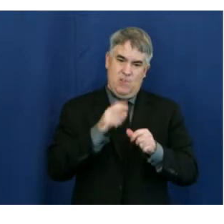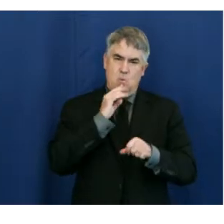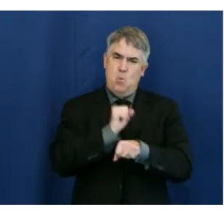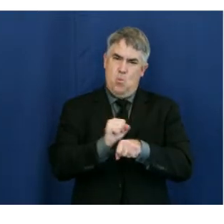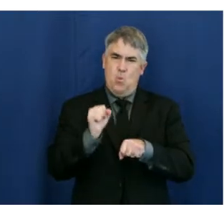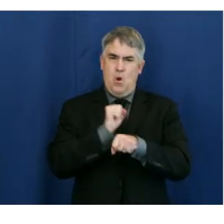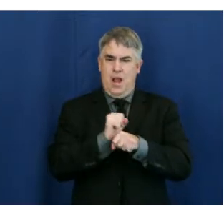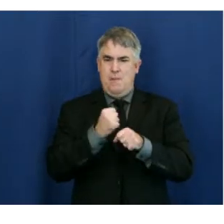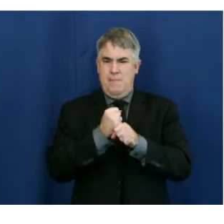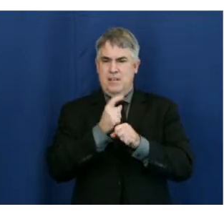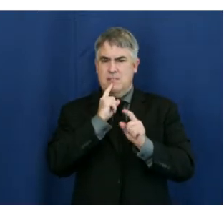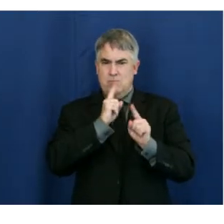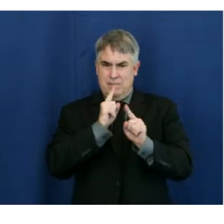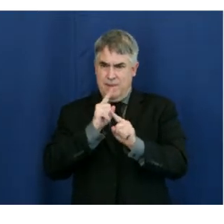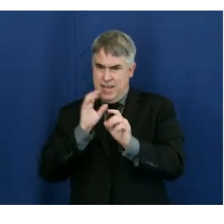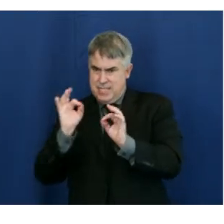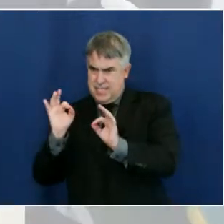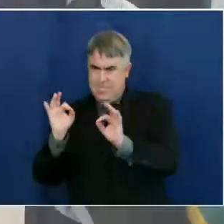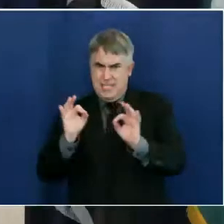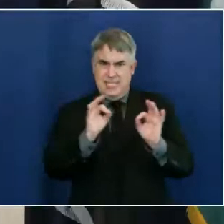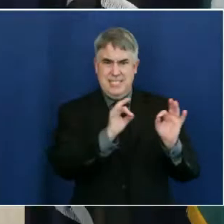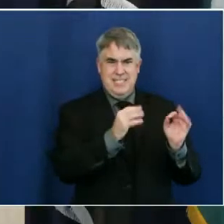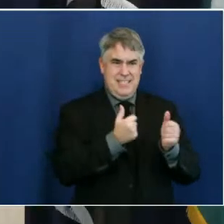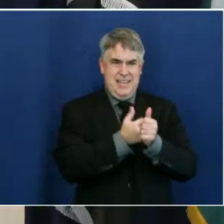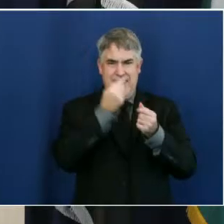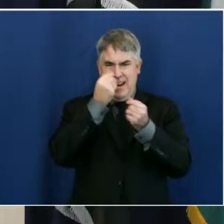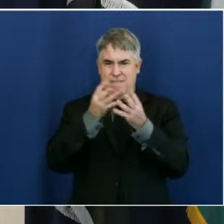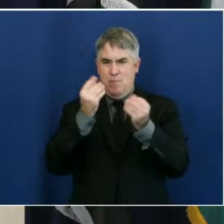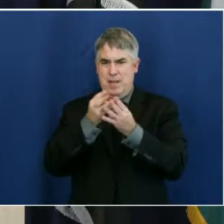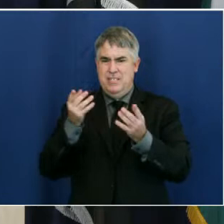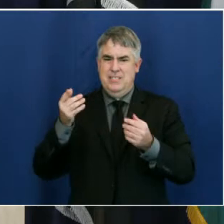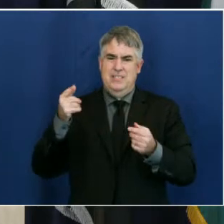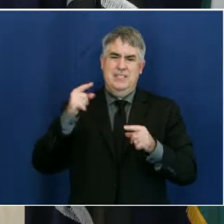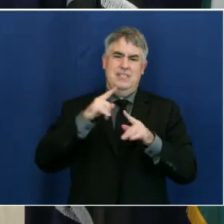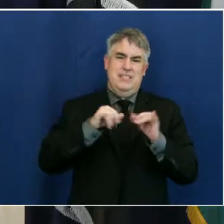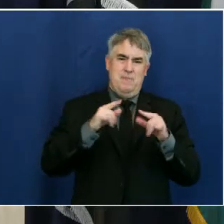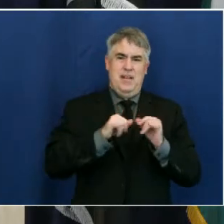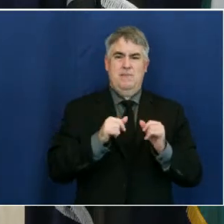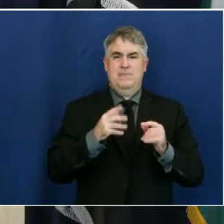the COVID-19 pandemic and spread and build out the